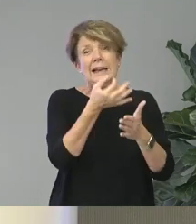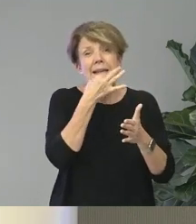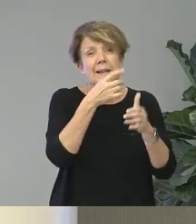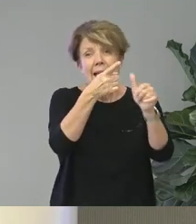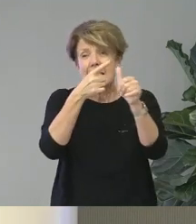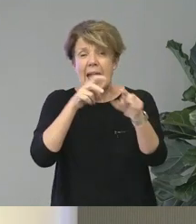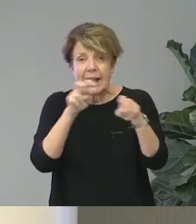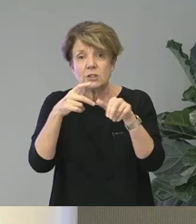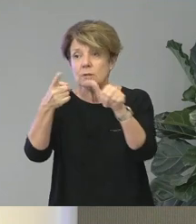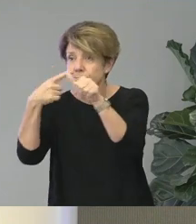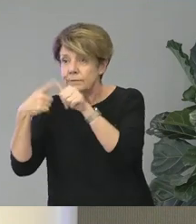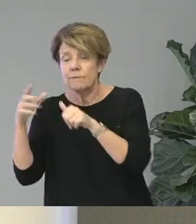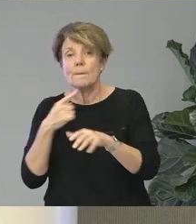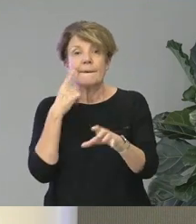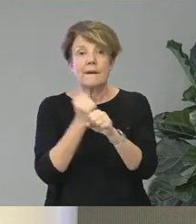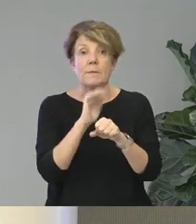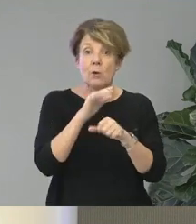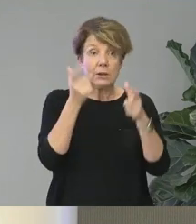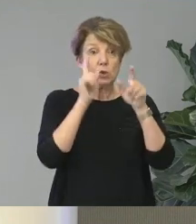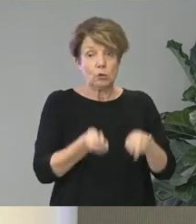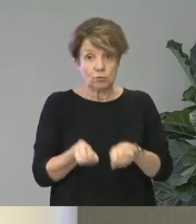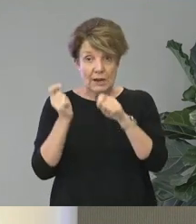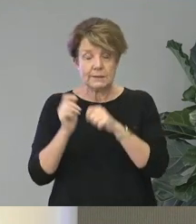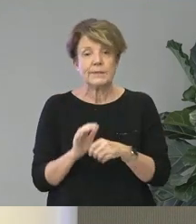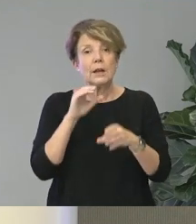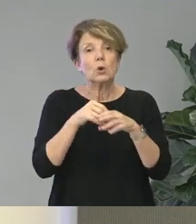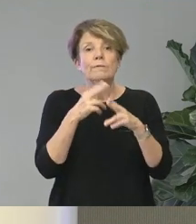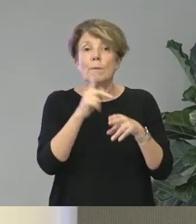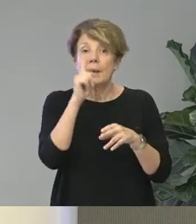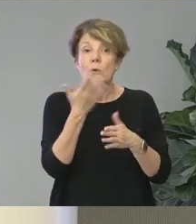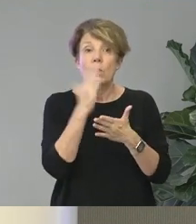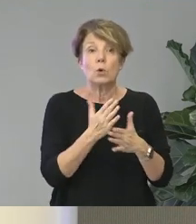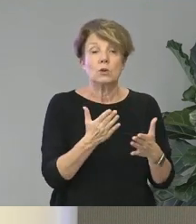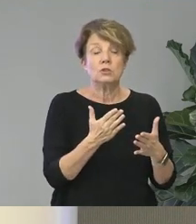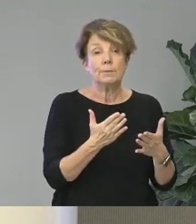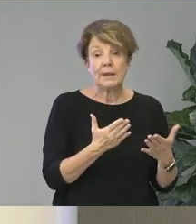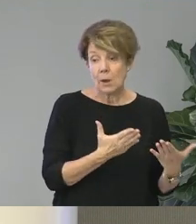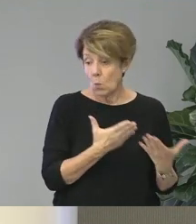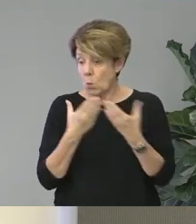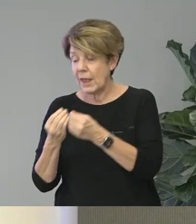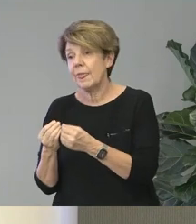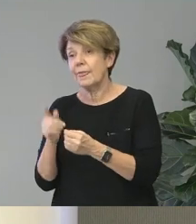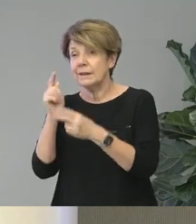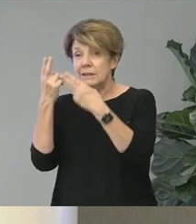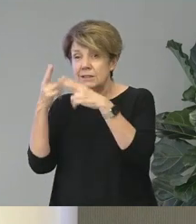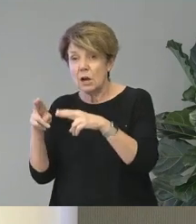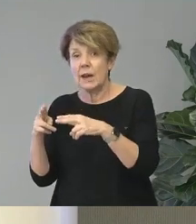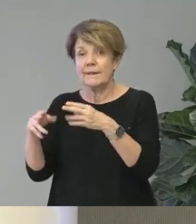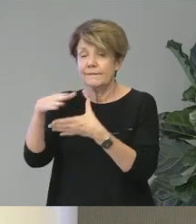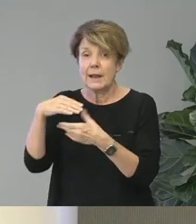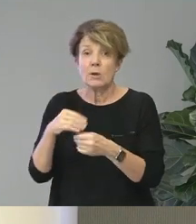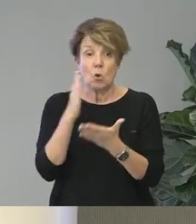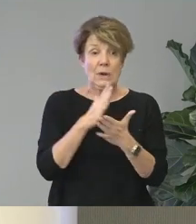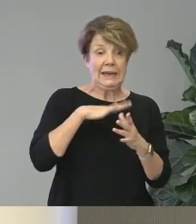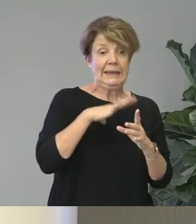the concerns being raised, including for people seeking to be reunited with dying relatives or in need of critical